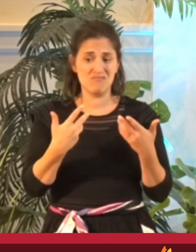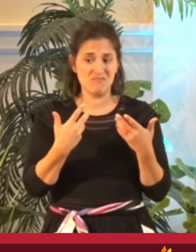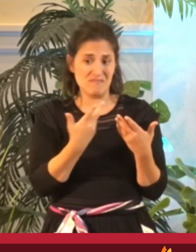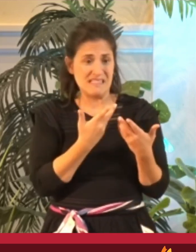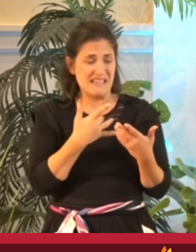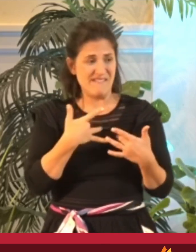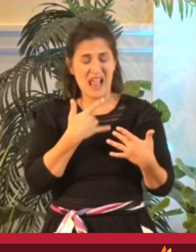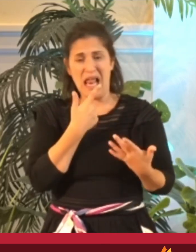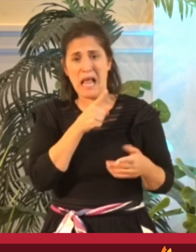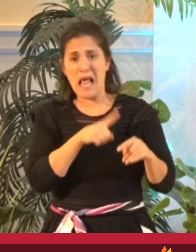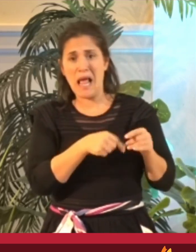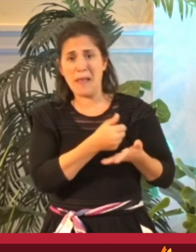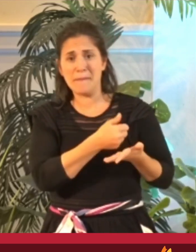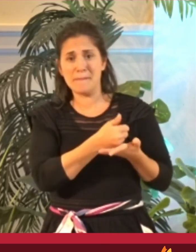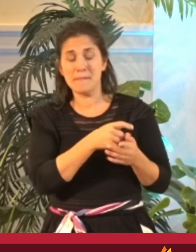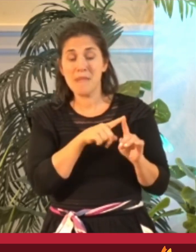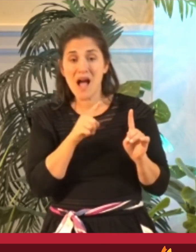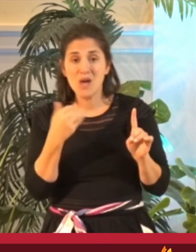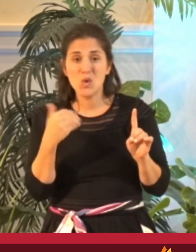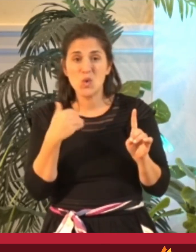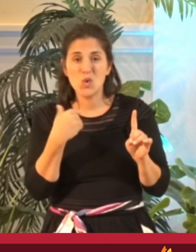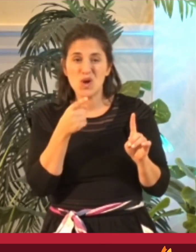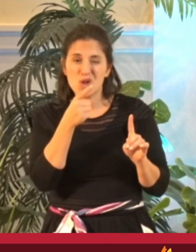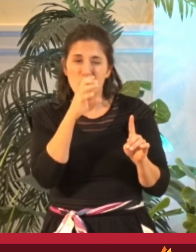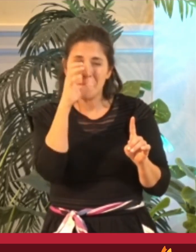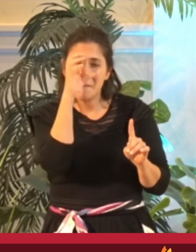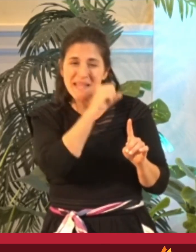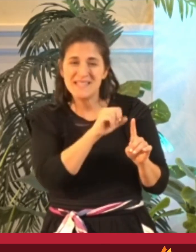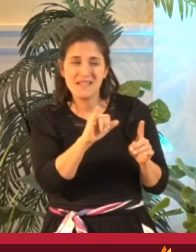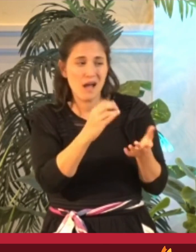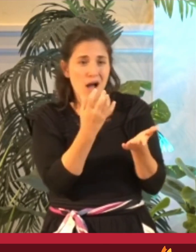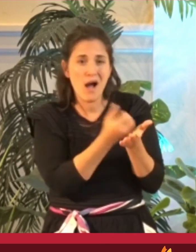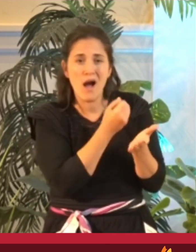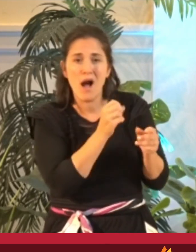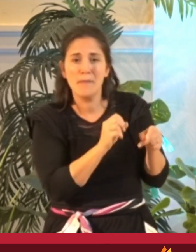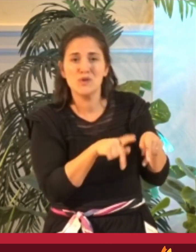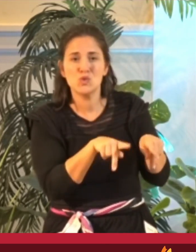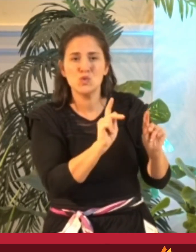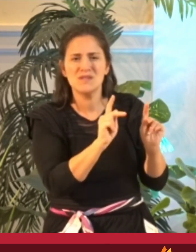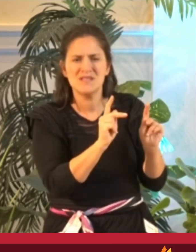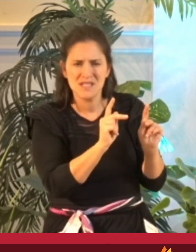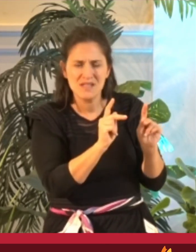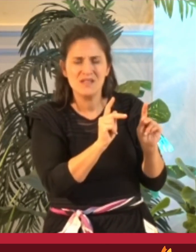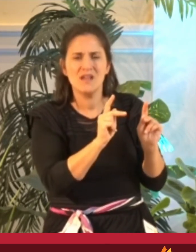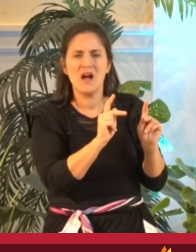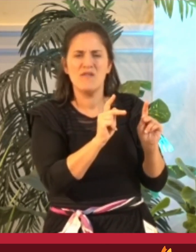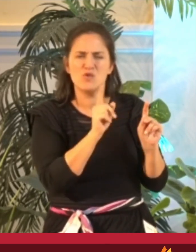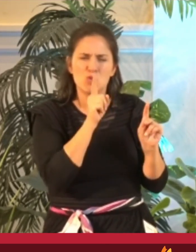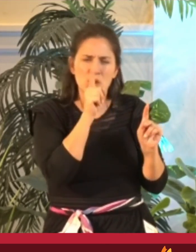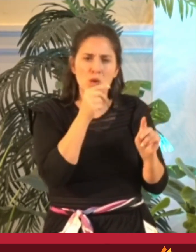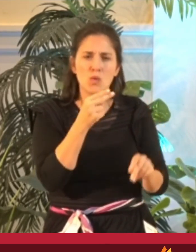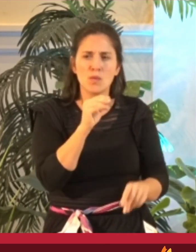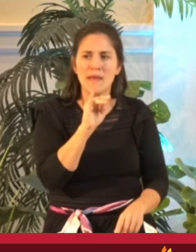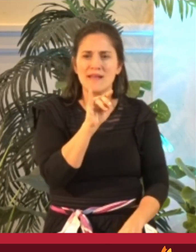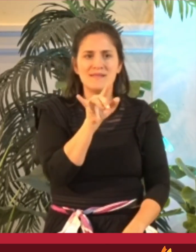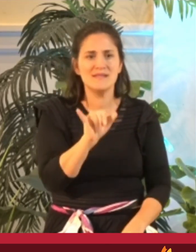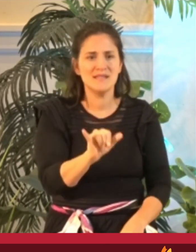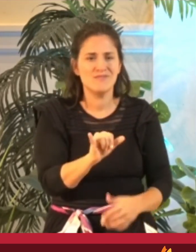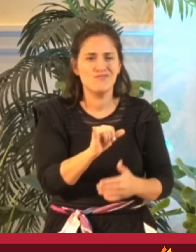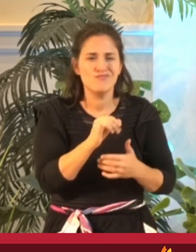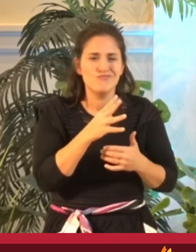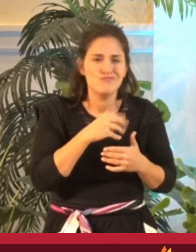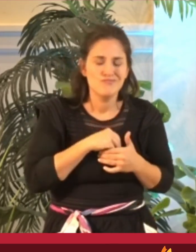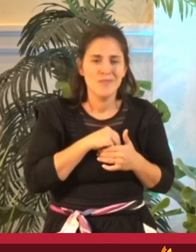come from stepping into that discontent and embracing